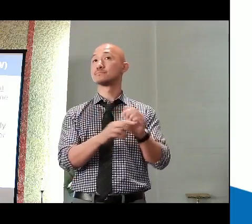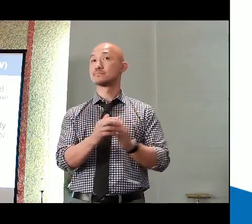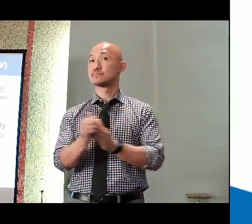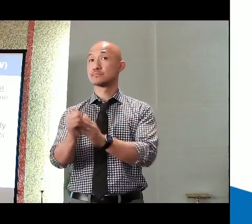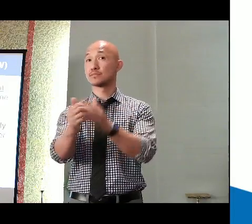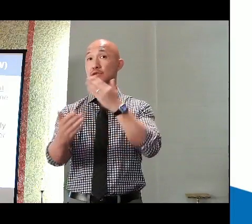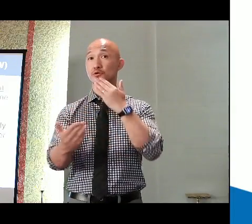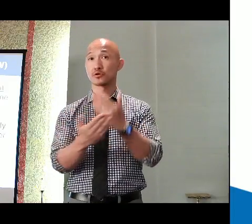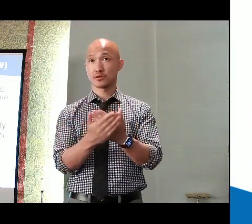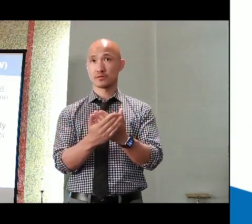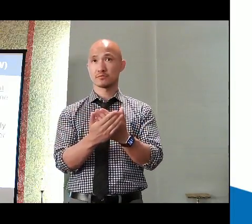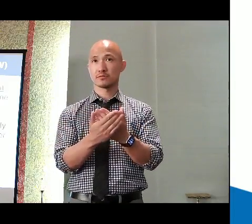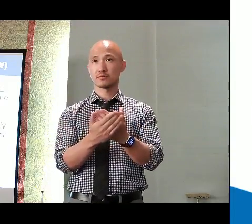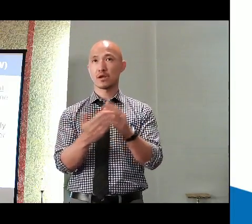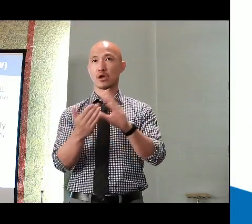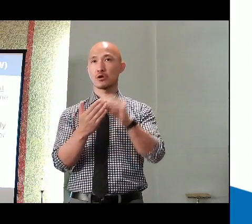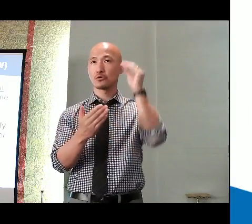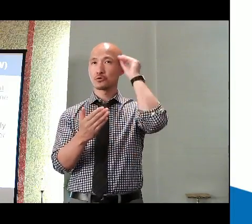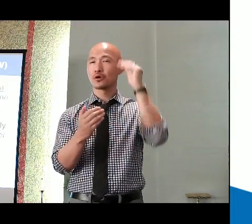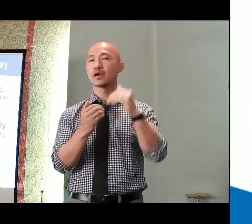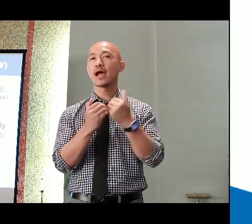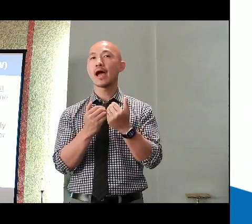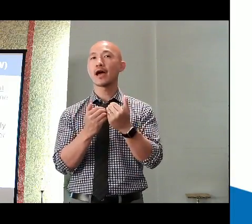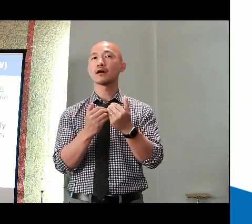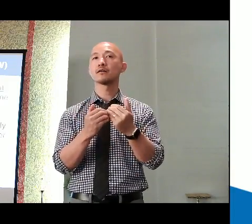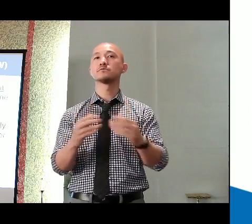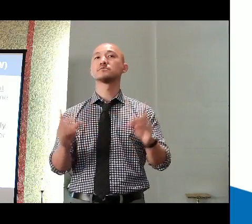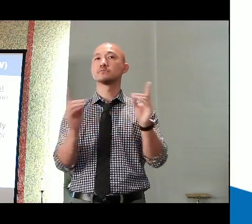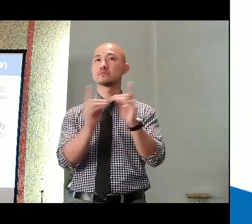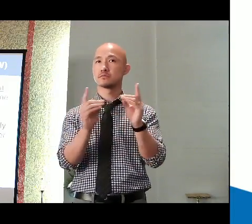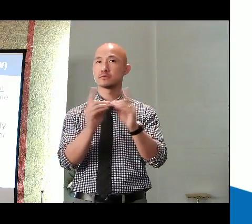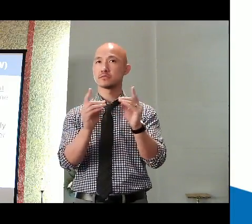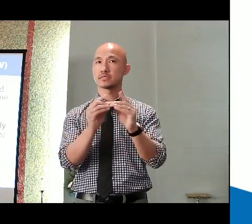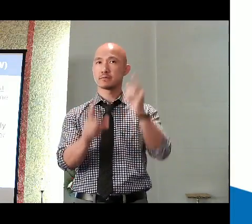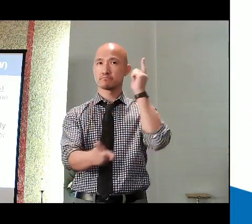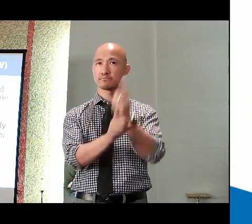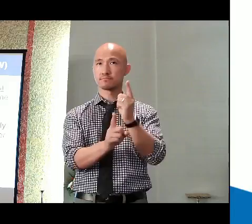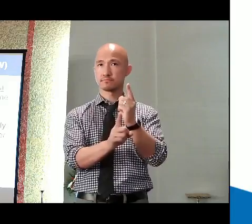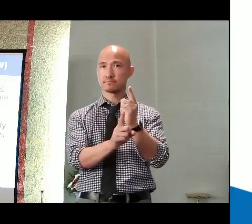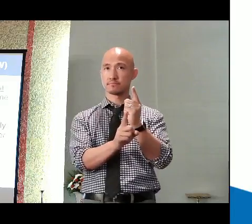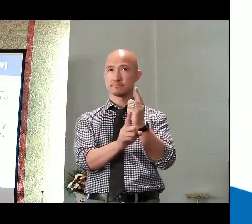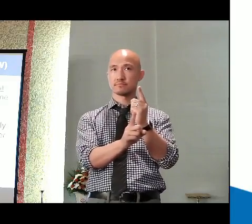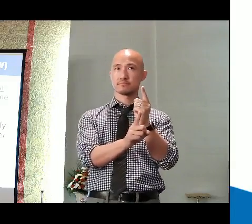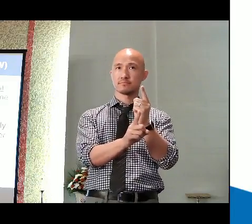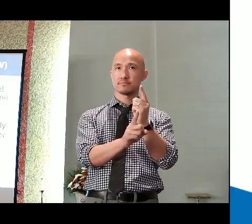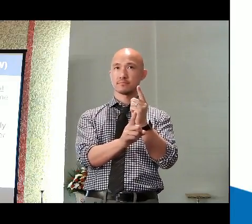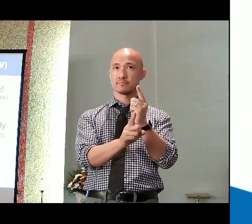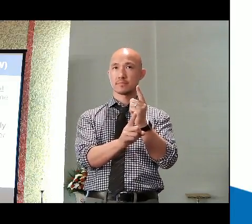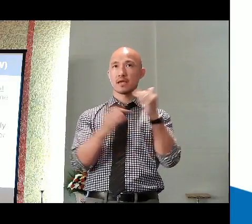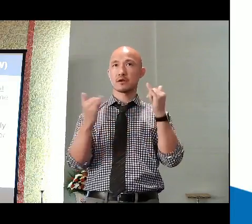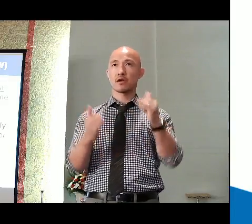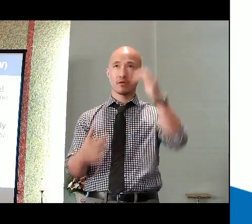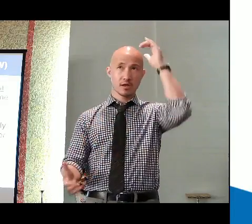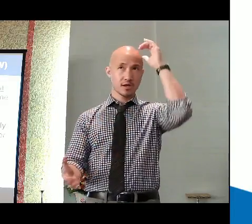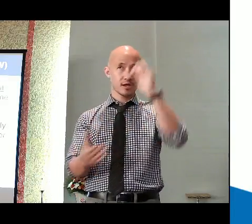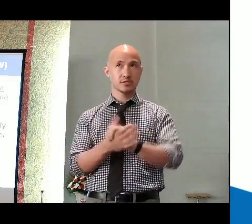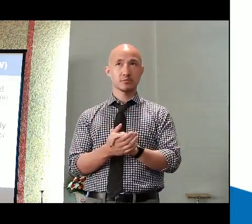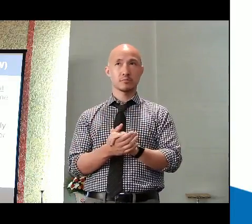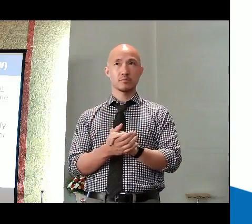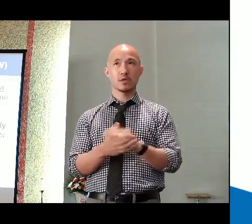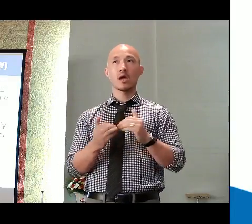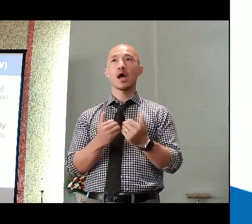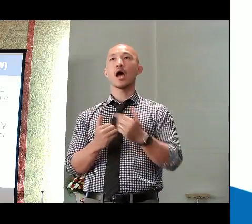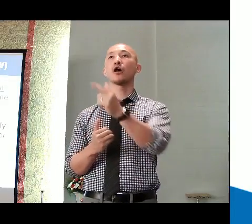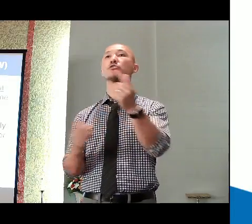pattern. We're going to end up exploiting one another, acting in lust. Husband, how do you act towards your wife? Are you acting